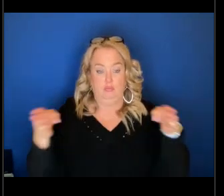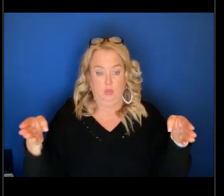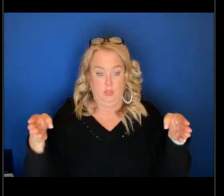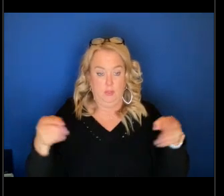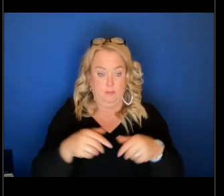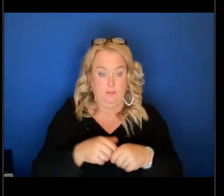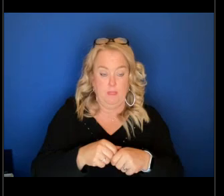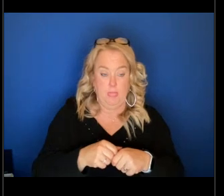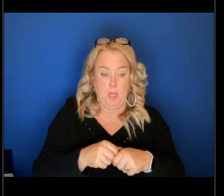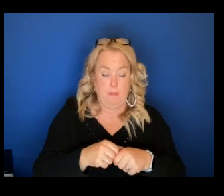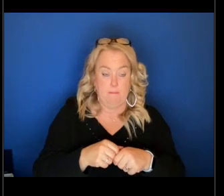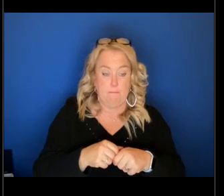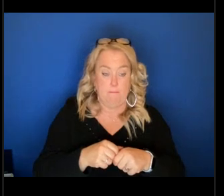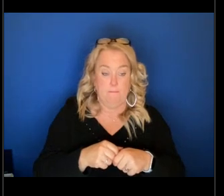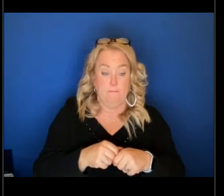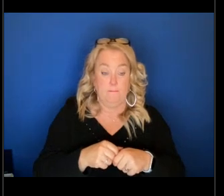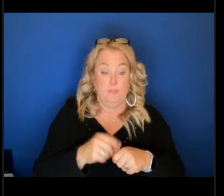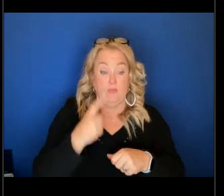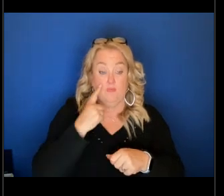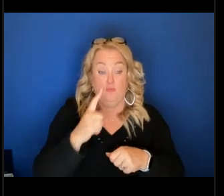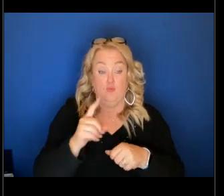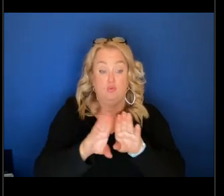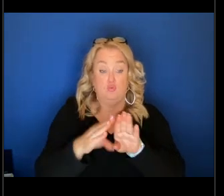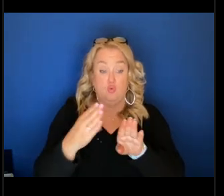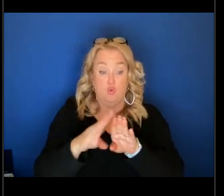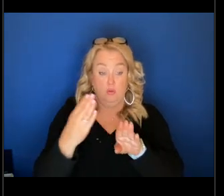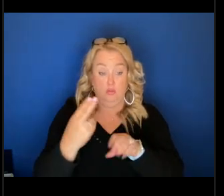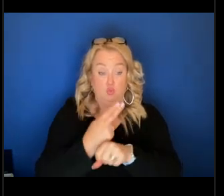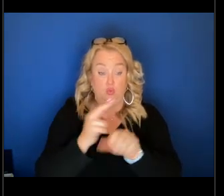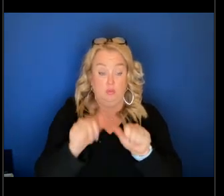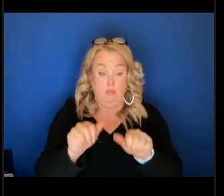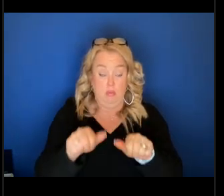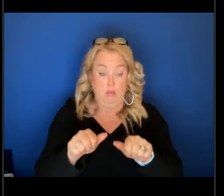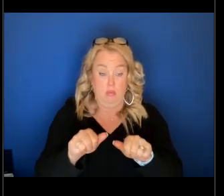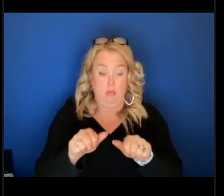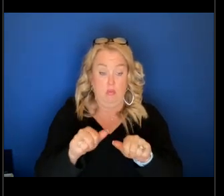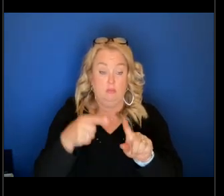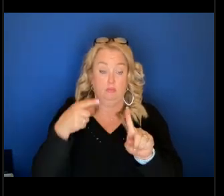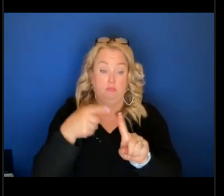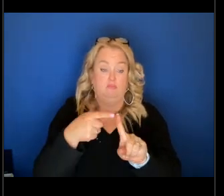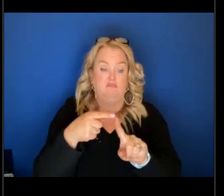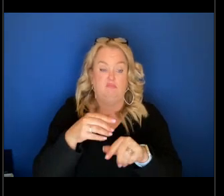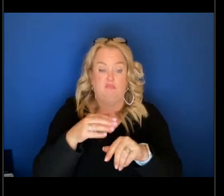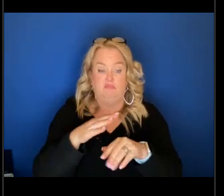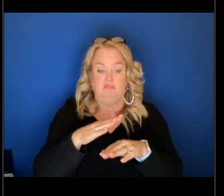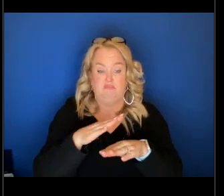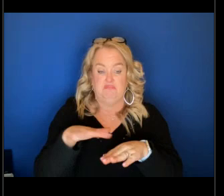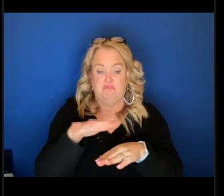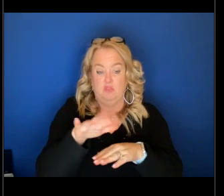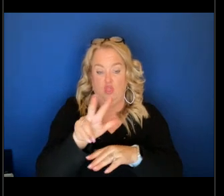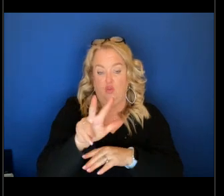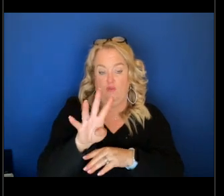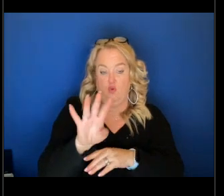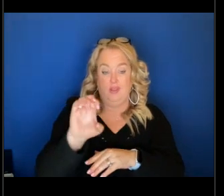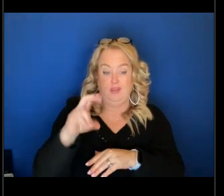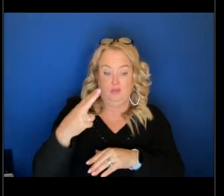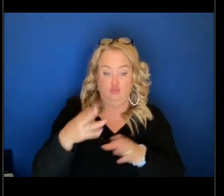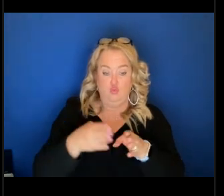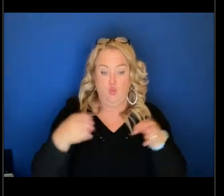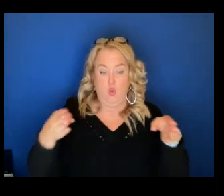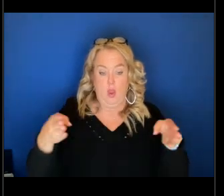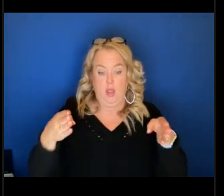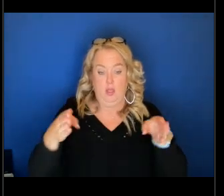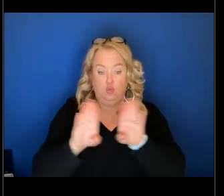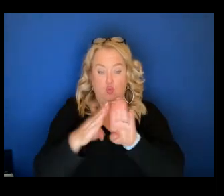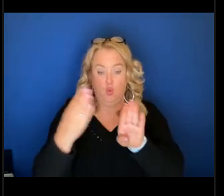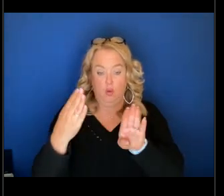width. For usable doors, specify at least 34-inch wide